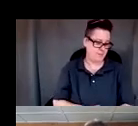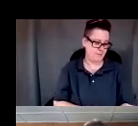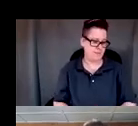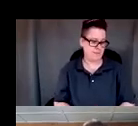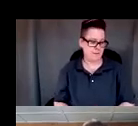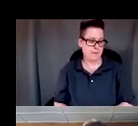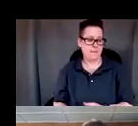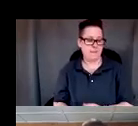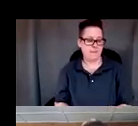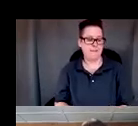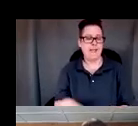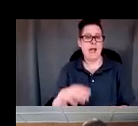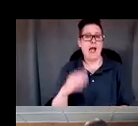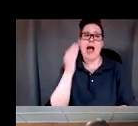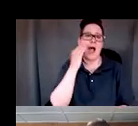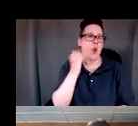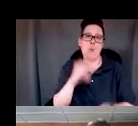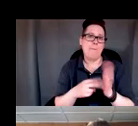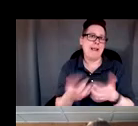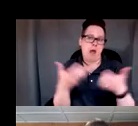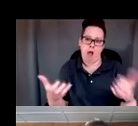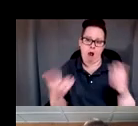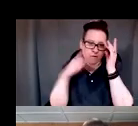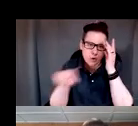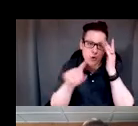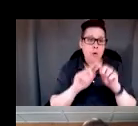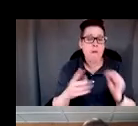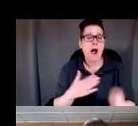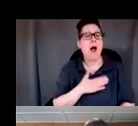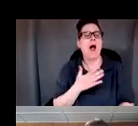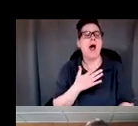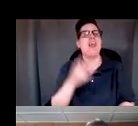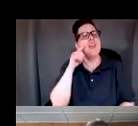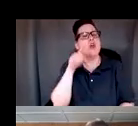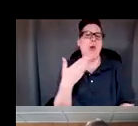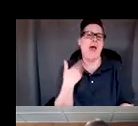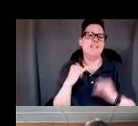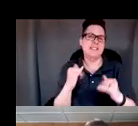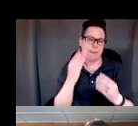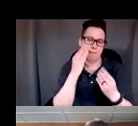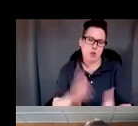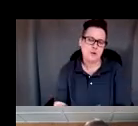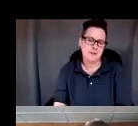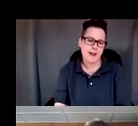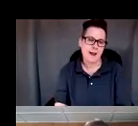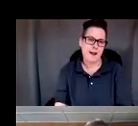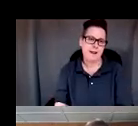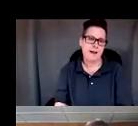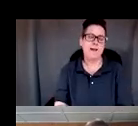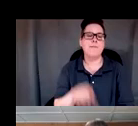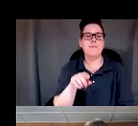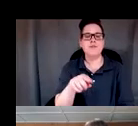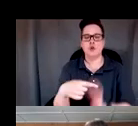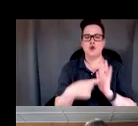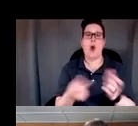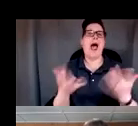it's not going to mean a lot to a lot of you, but I'm willing to bet you have comparable data. This represents the opioid overdose